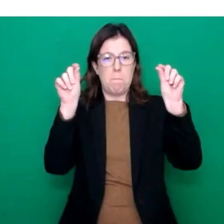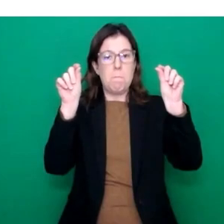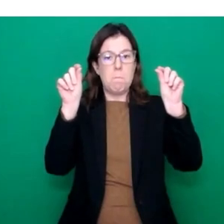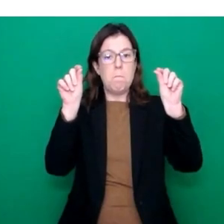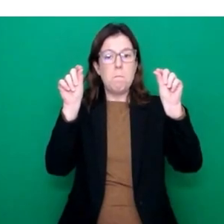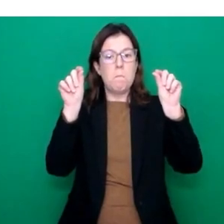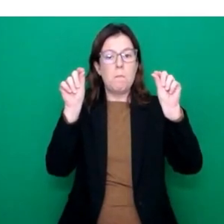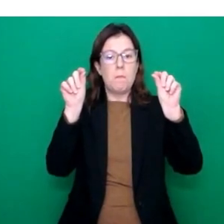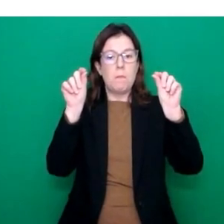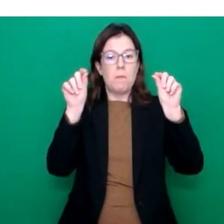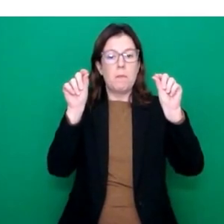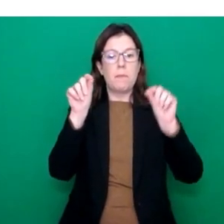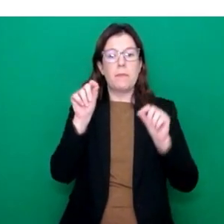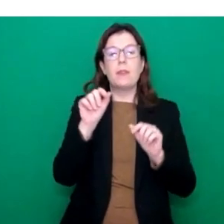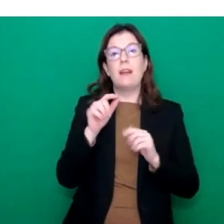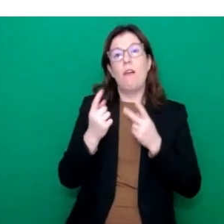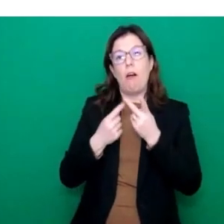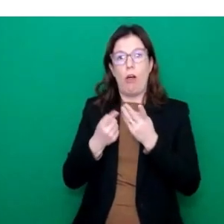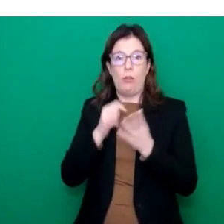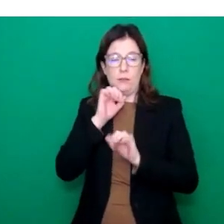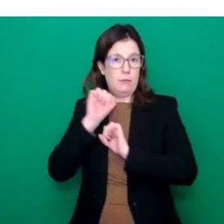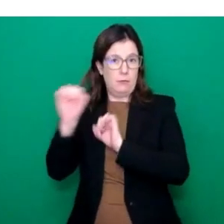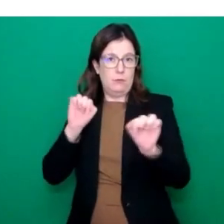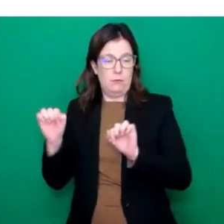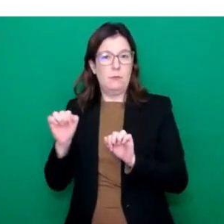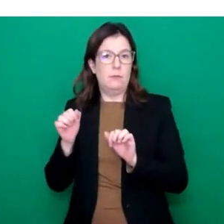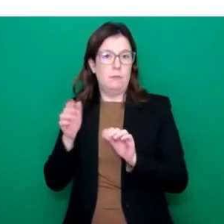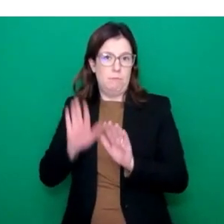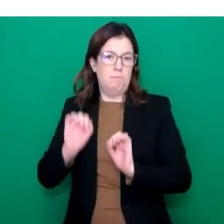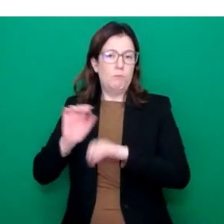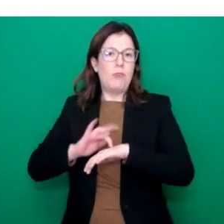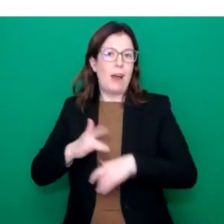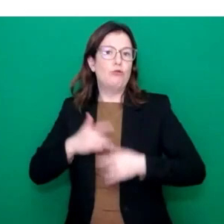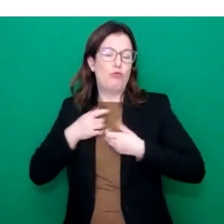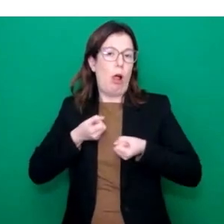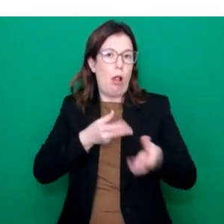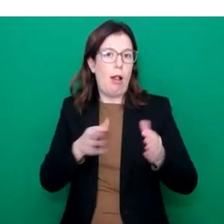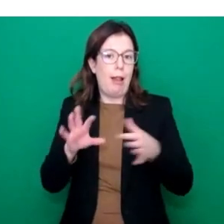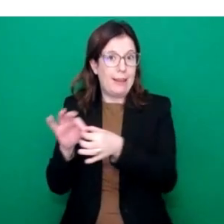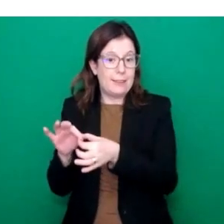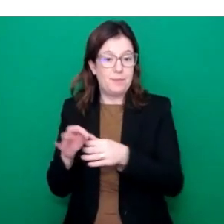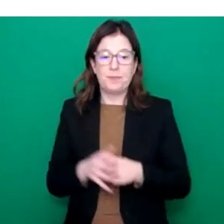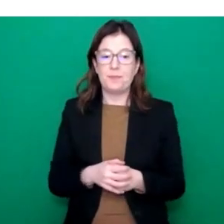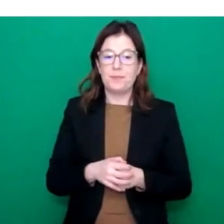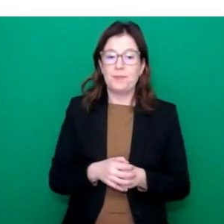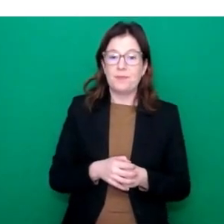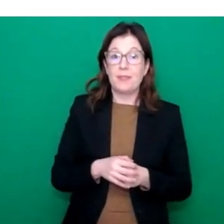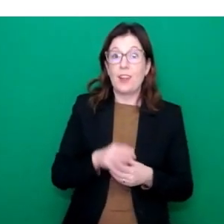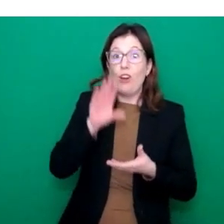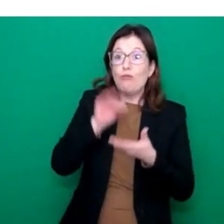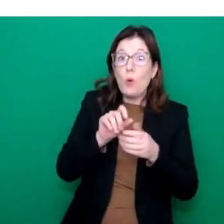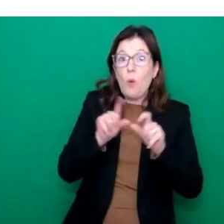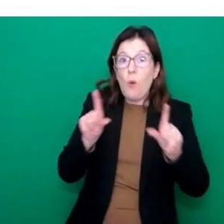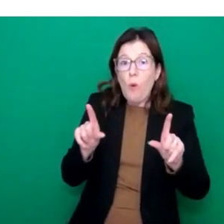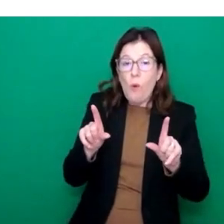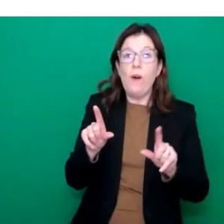everybody else will be talking about their experiences from their relevant professional career. So I hope you enjoy the recordings. Please keep your questions,